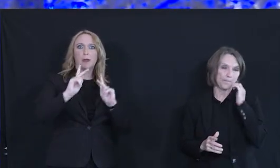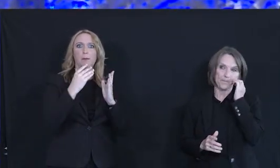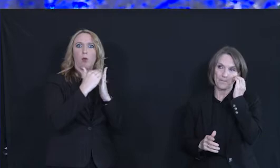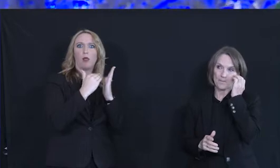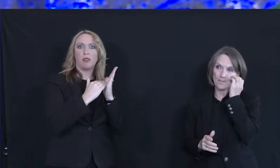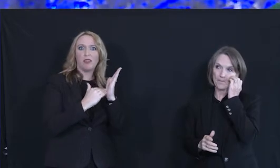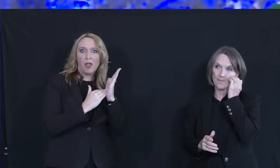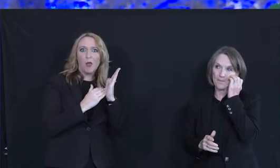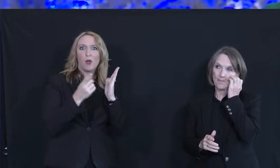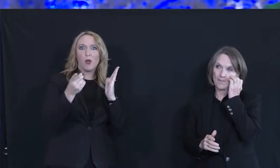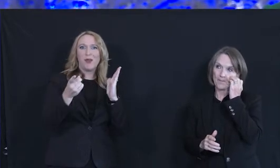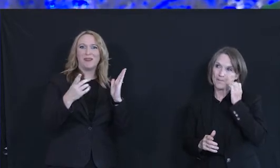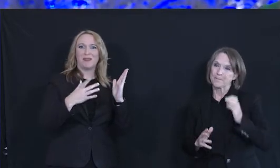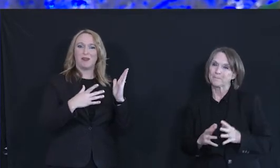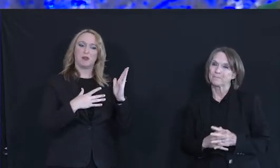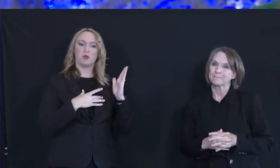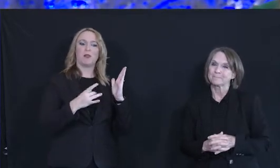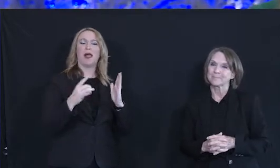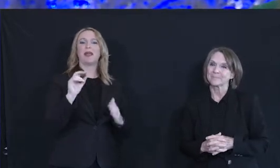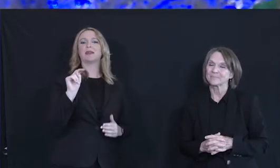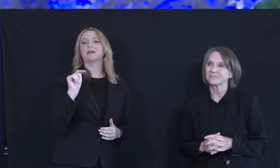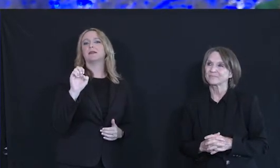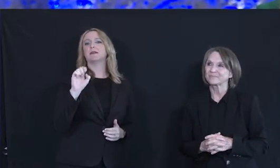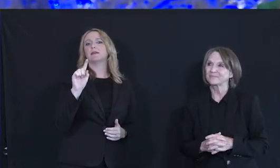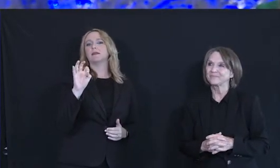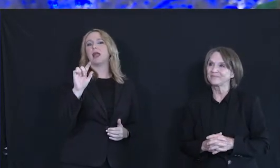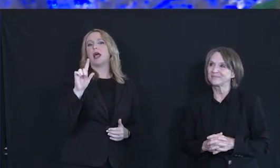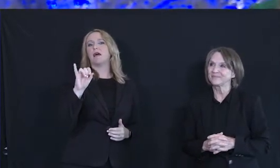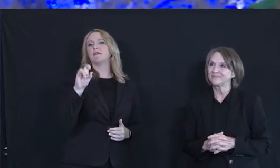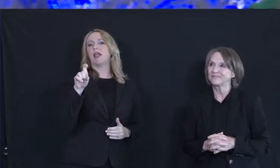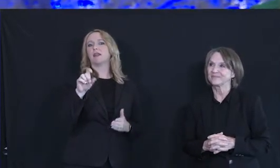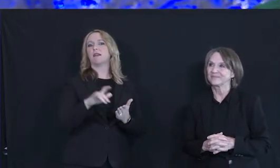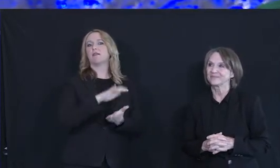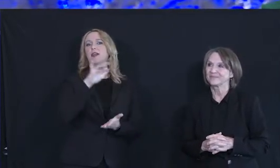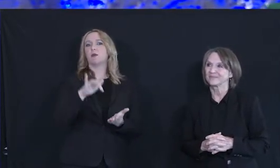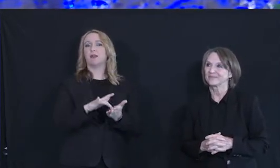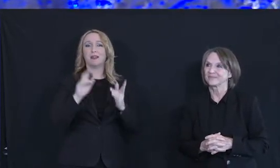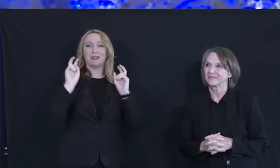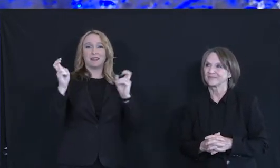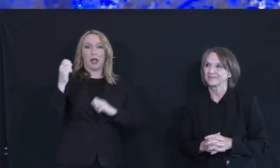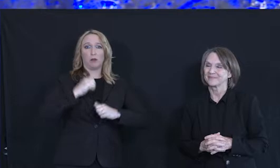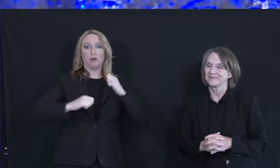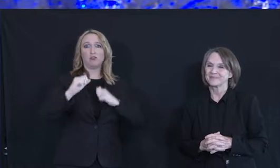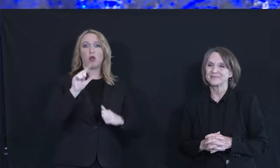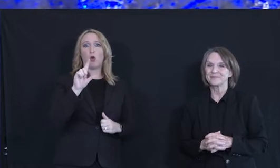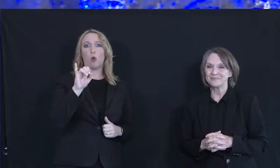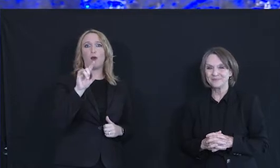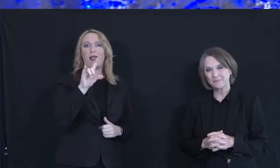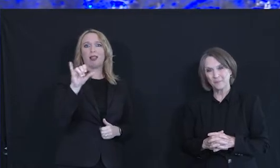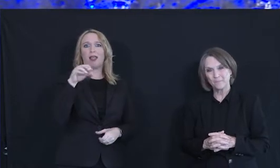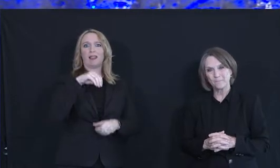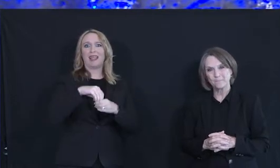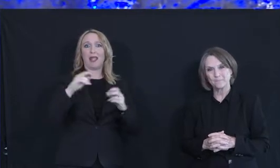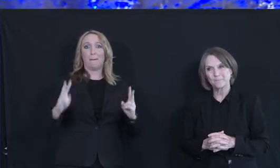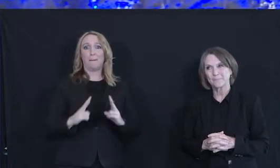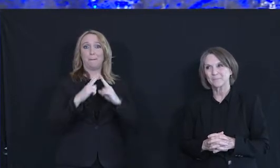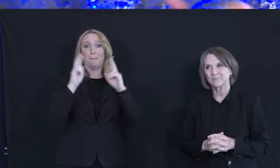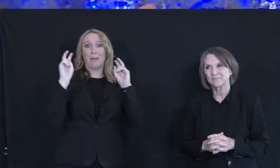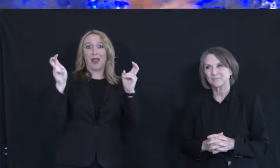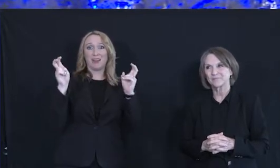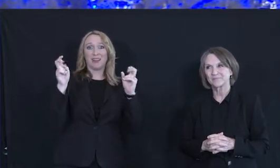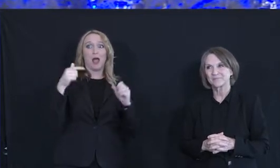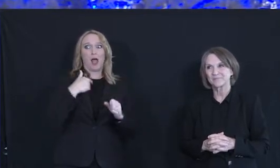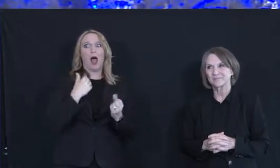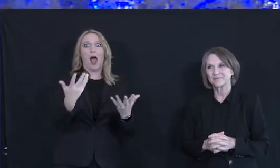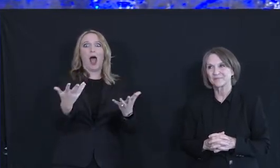likes a little you know Shameless Netflix occasionally my favorite is Emily in Paris and I think Lily Collins has been named so I'll be the creeper at the event